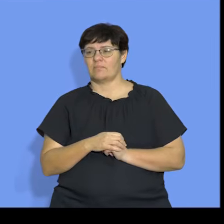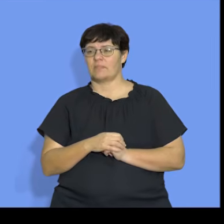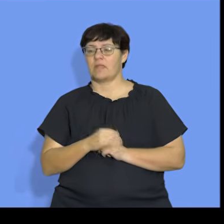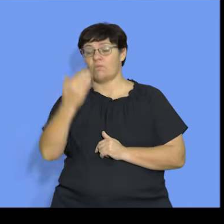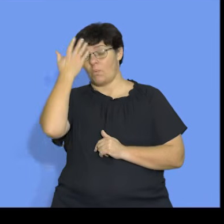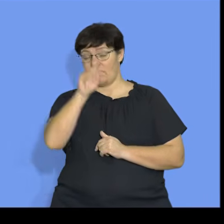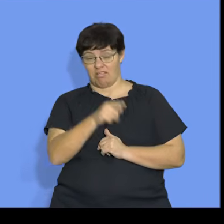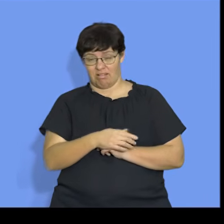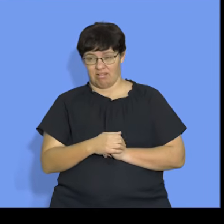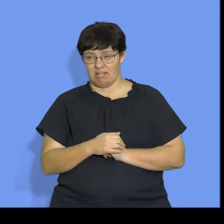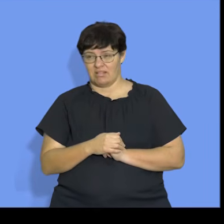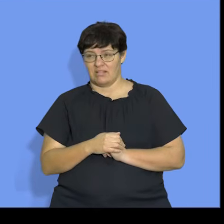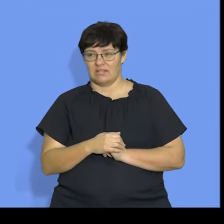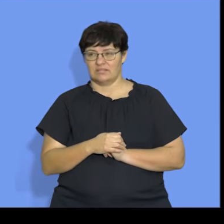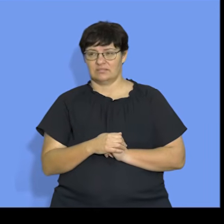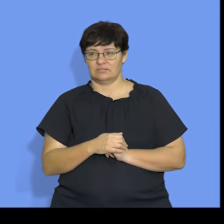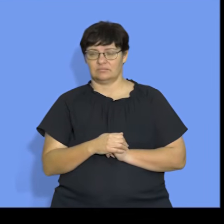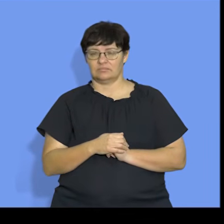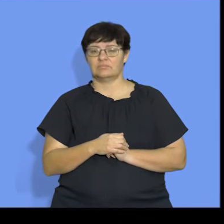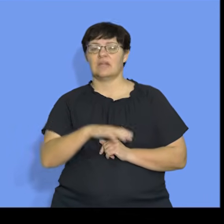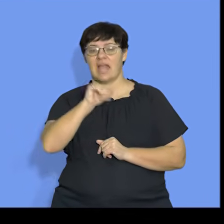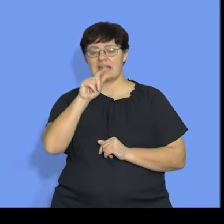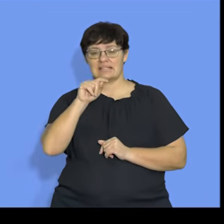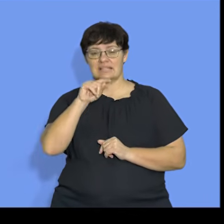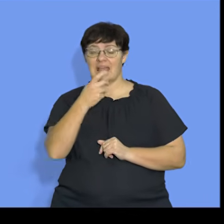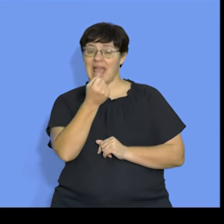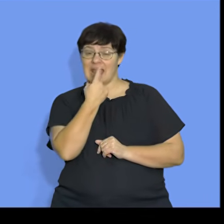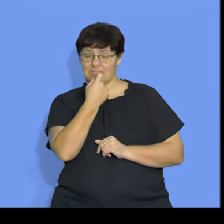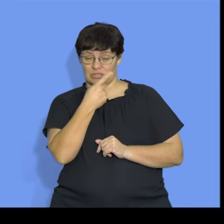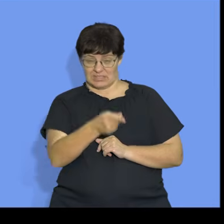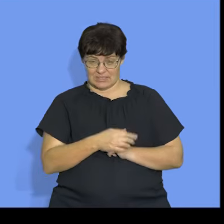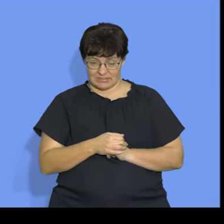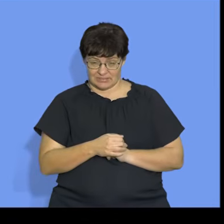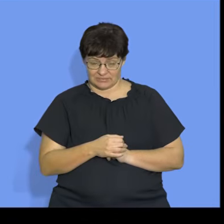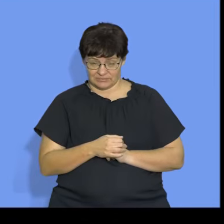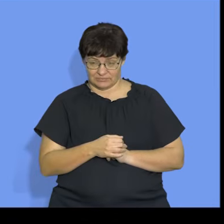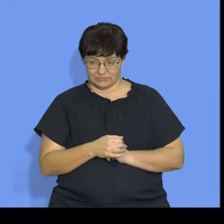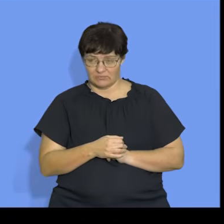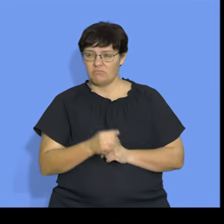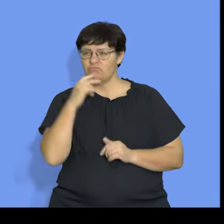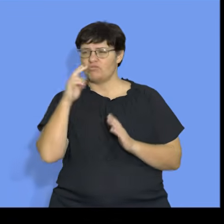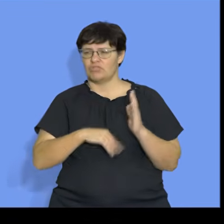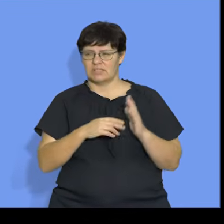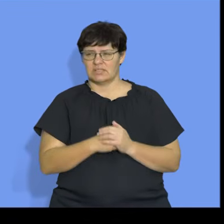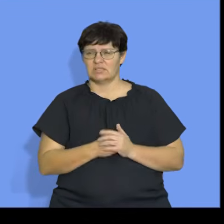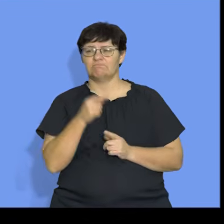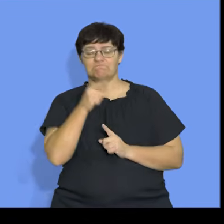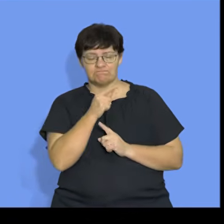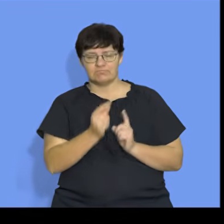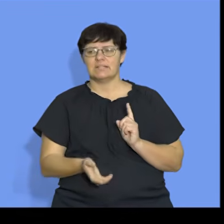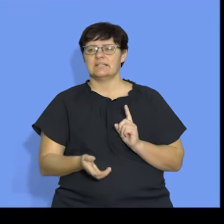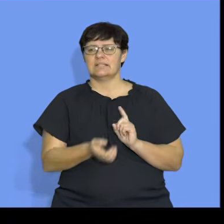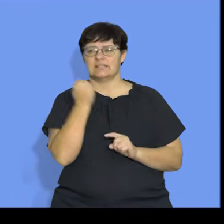we know, all right, it was an antibiotic. So now let's read what it says. Penicillin